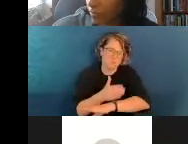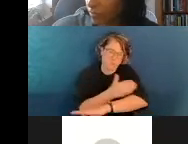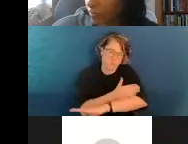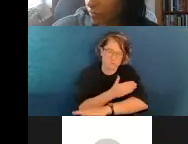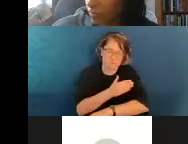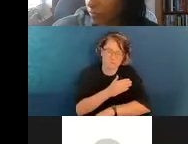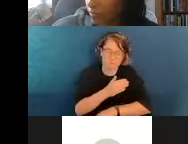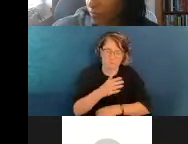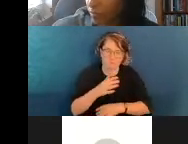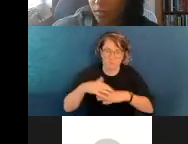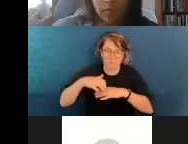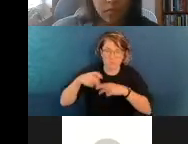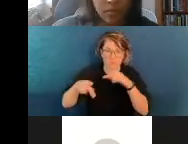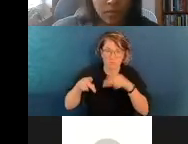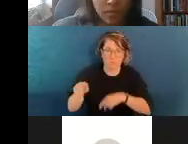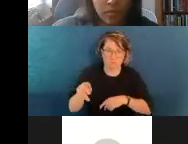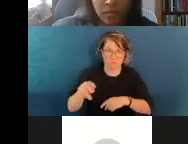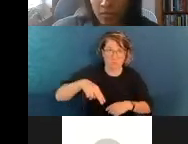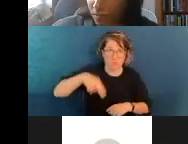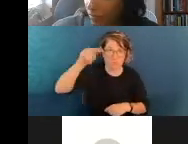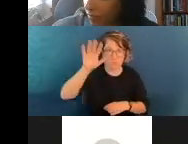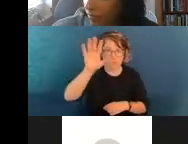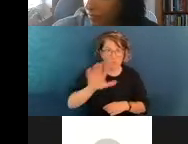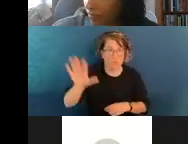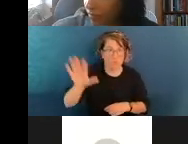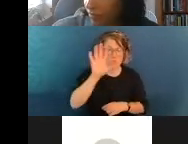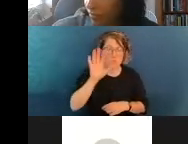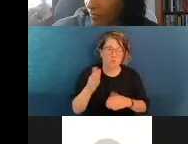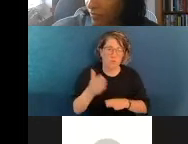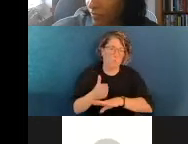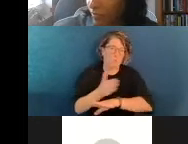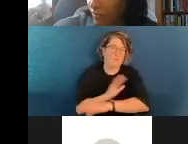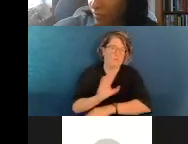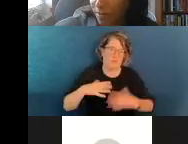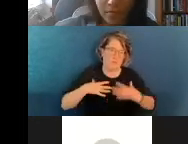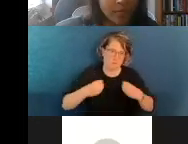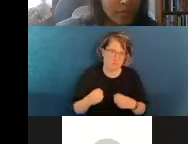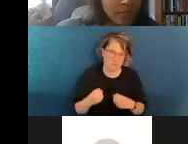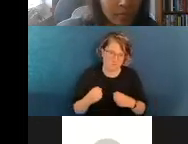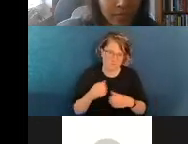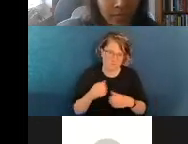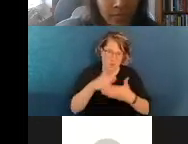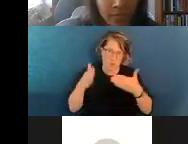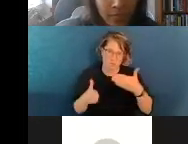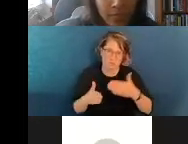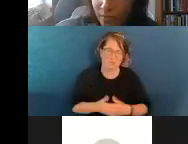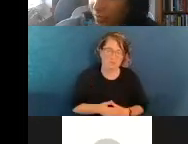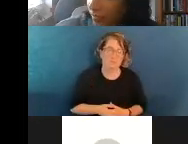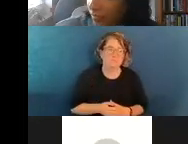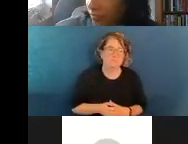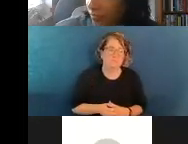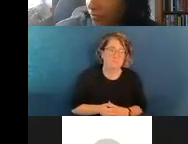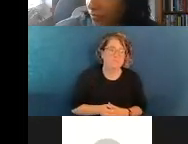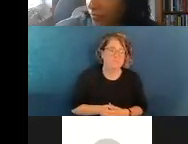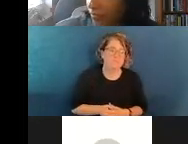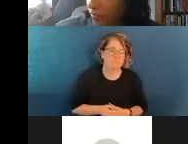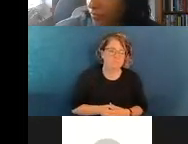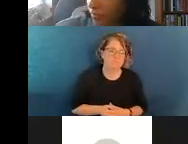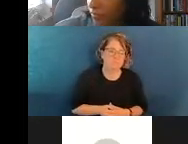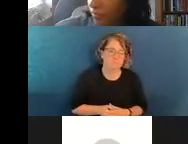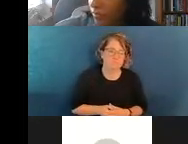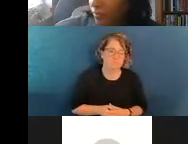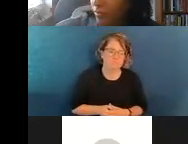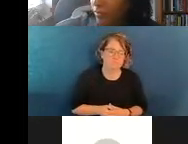North. And then just briefly, at the heart of this tool are 4 thematic decision-making trees with prompts to